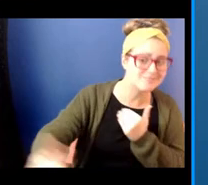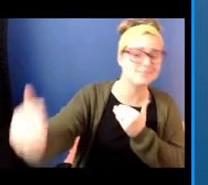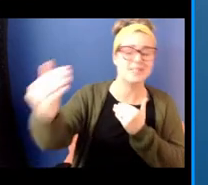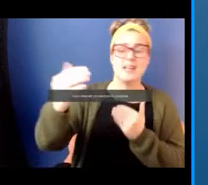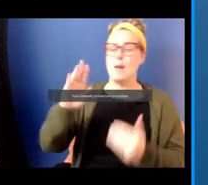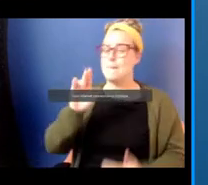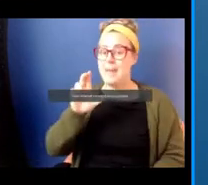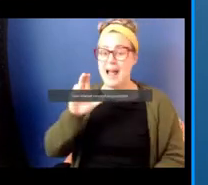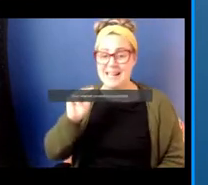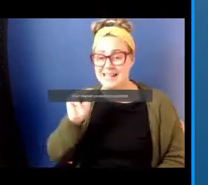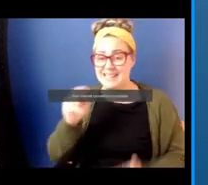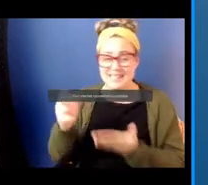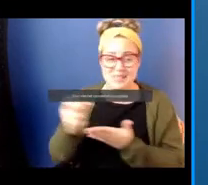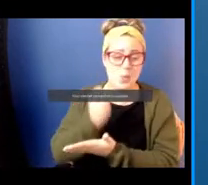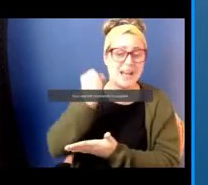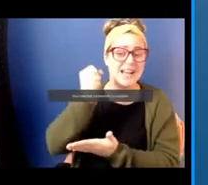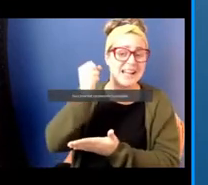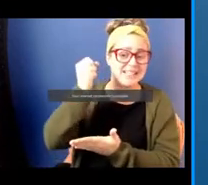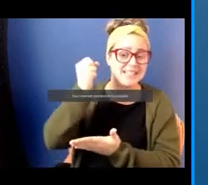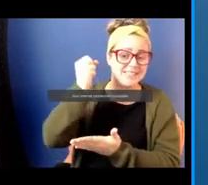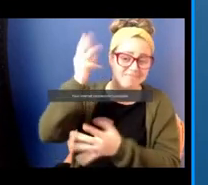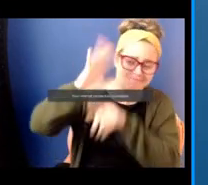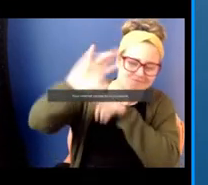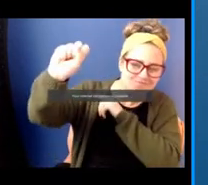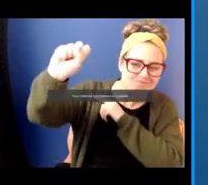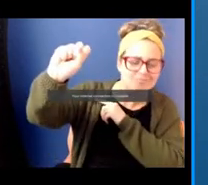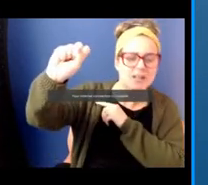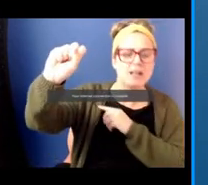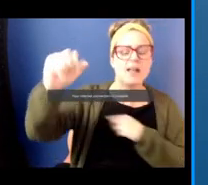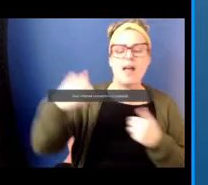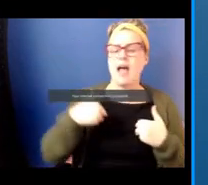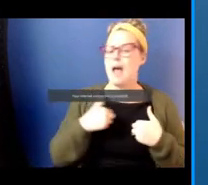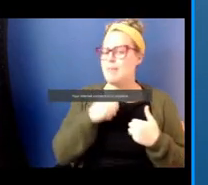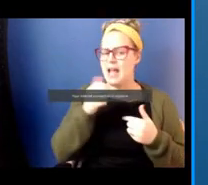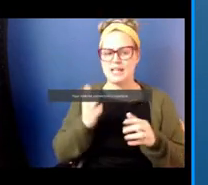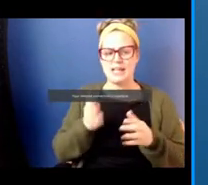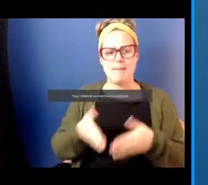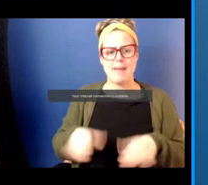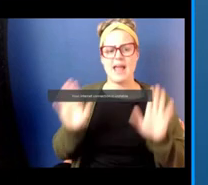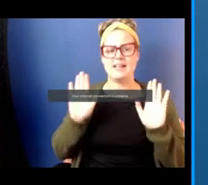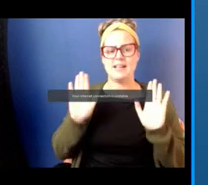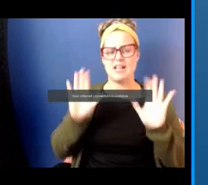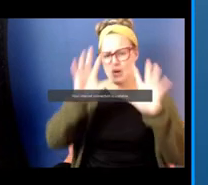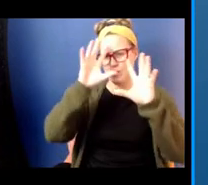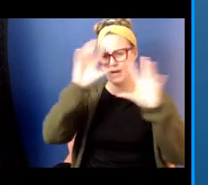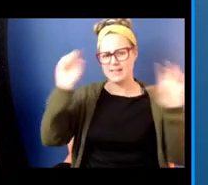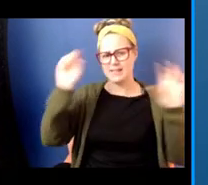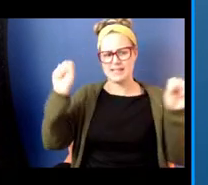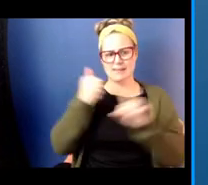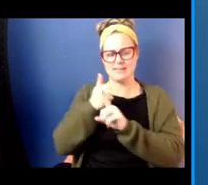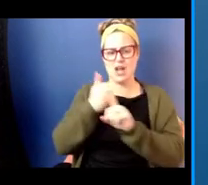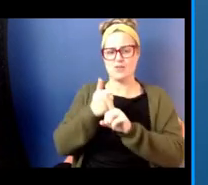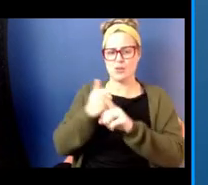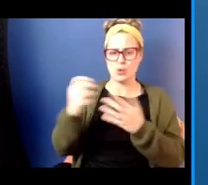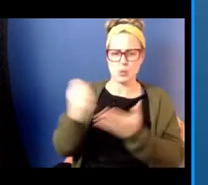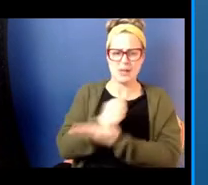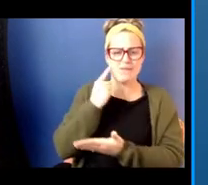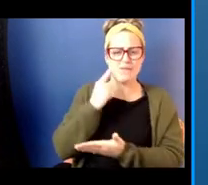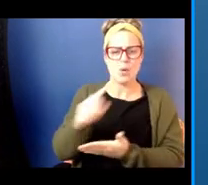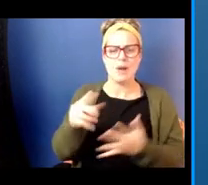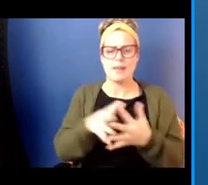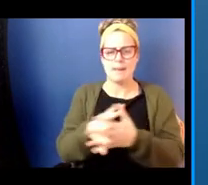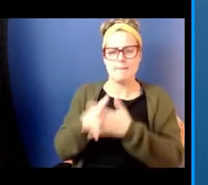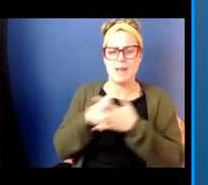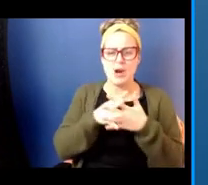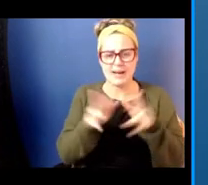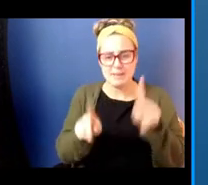not going to abandon a president who is winning for the American people I'm not going to abandon the president who said let's go on the dirt